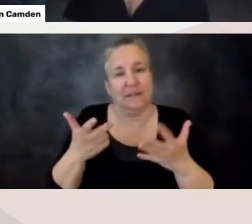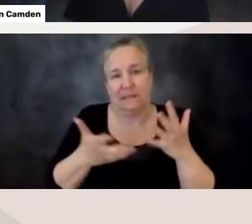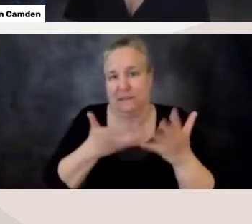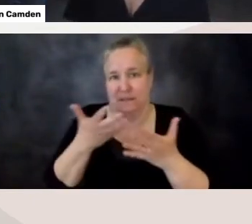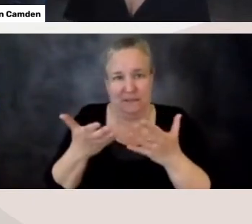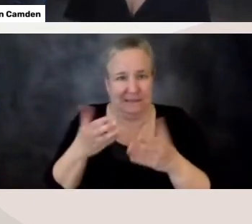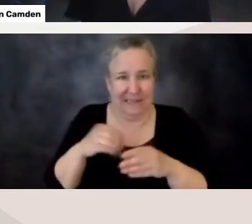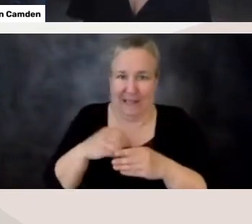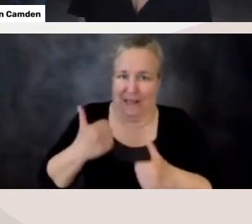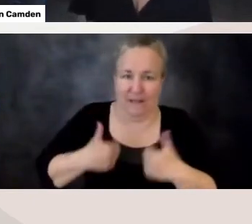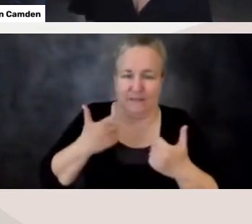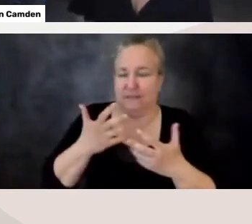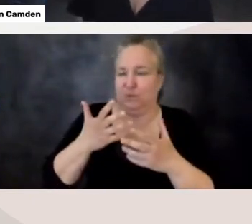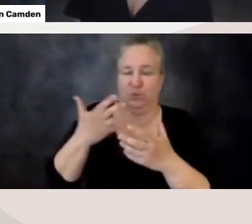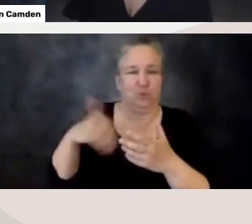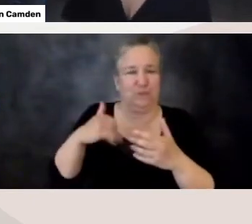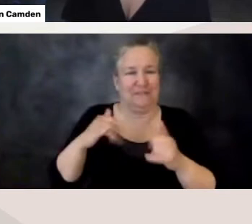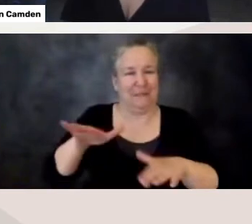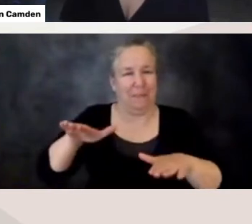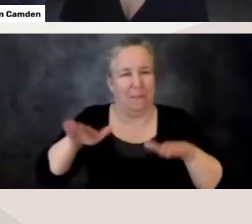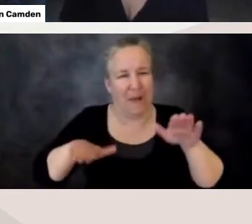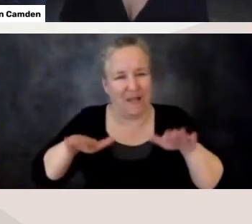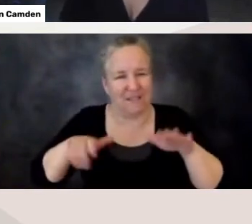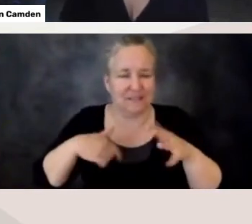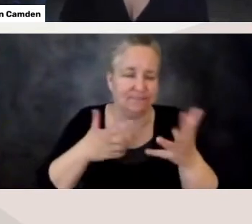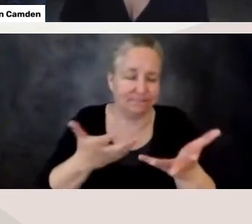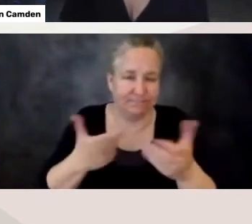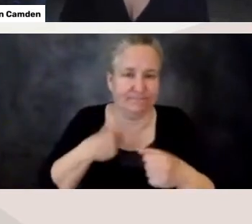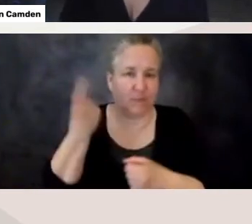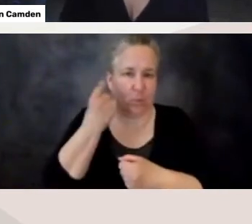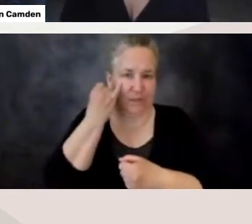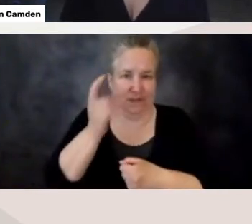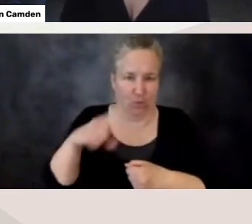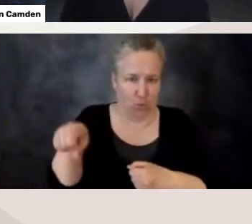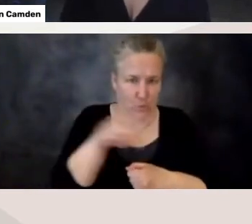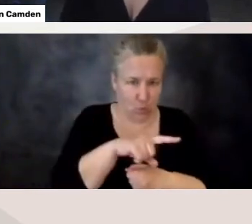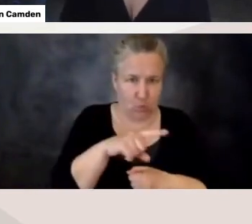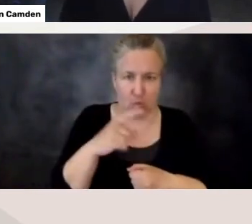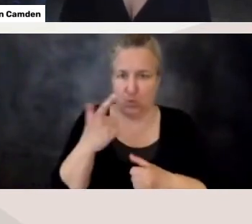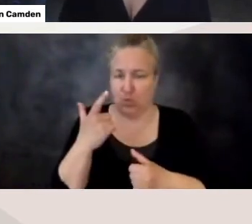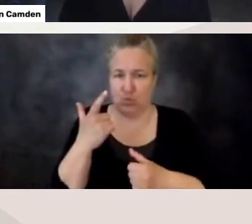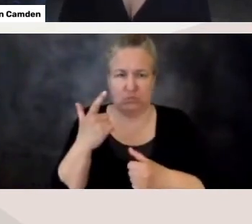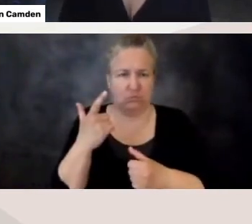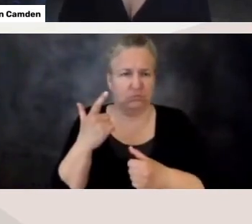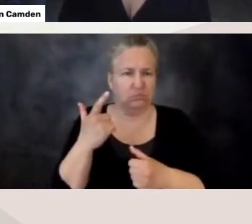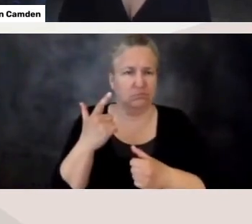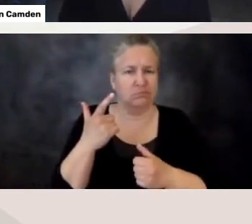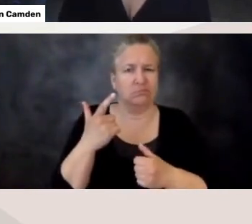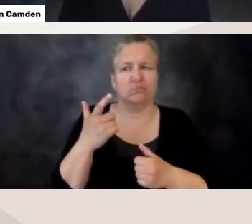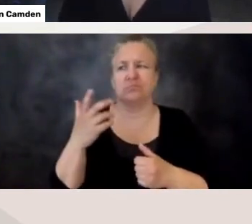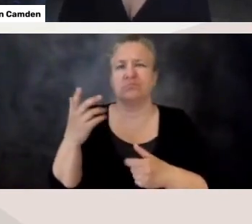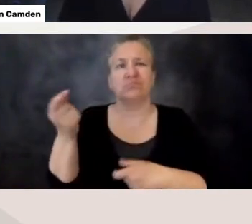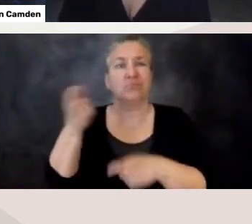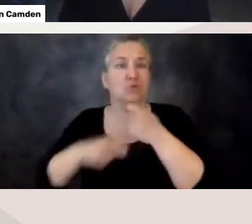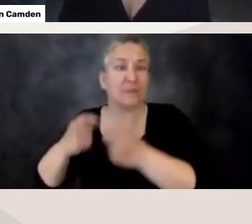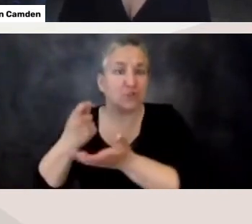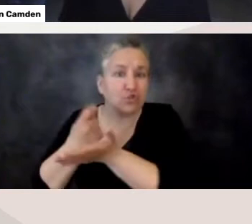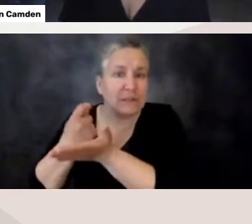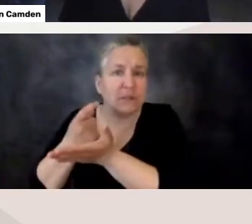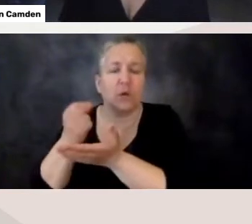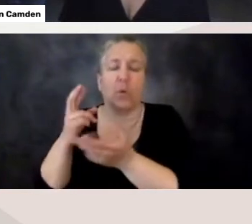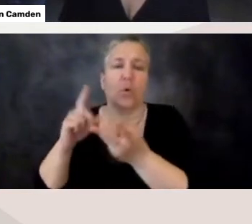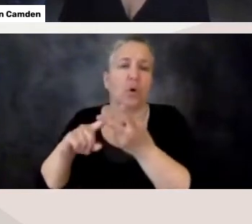a balance. And I'm wondering whether any of you have ever either switched a treatment